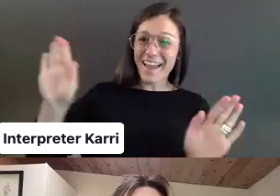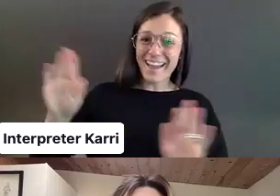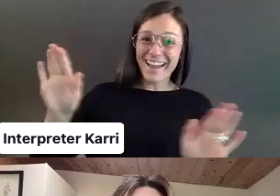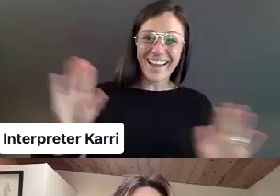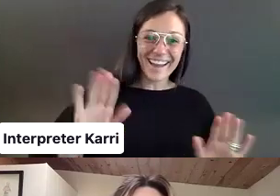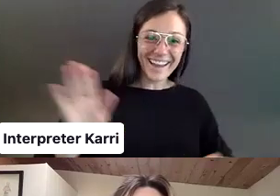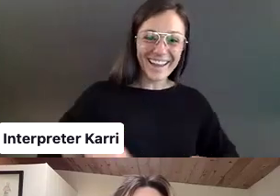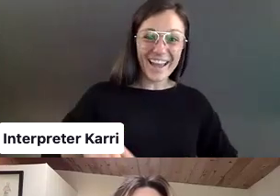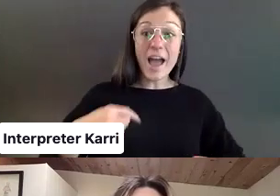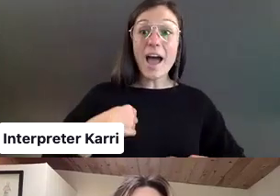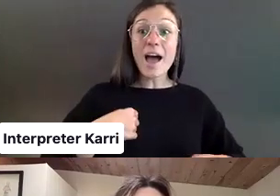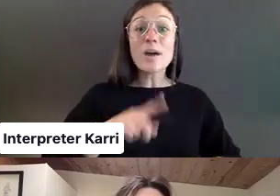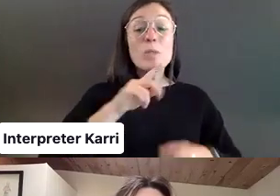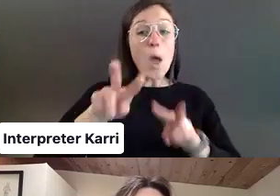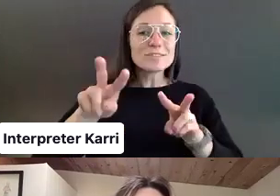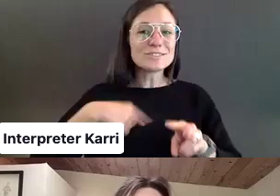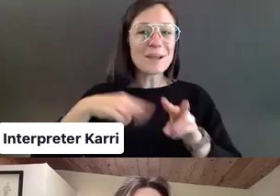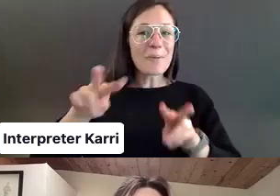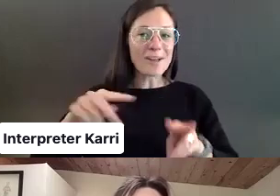Hi. I've been watching.